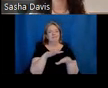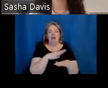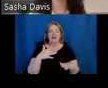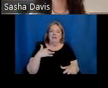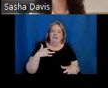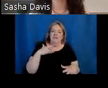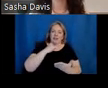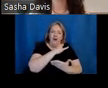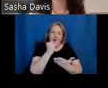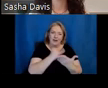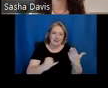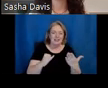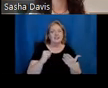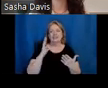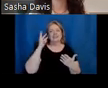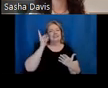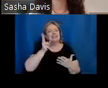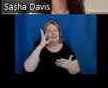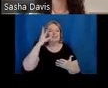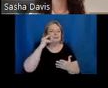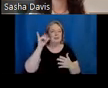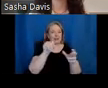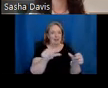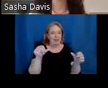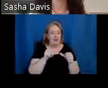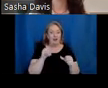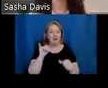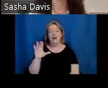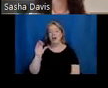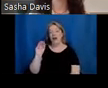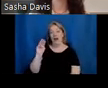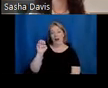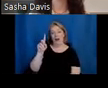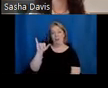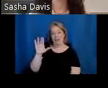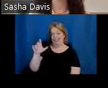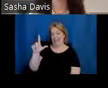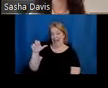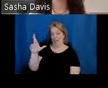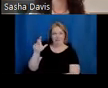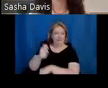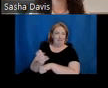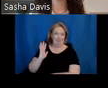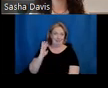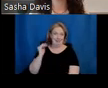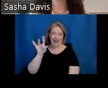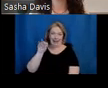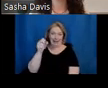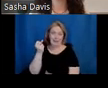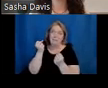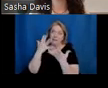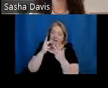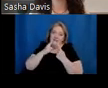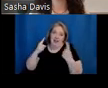have deep roots in the village. The Comedy Cellar has been a hub for laughter since the 1980s. Many famous comedians got